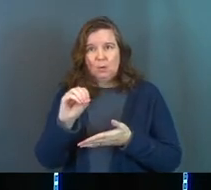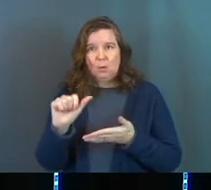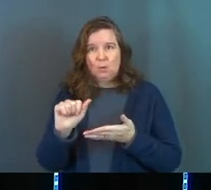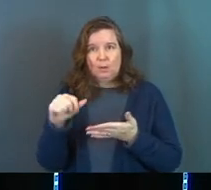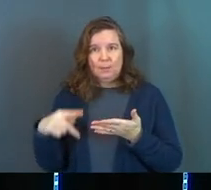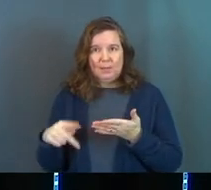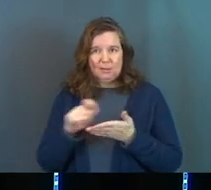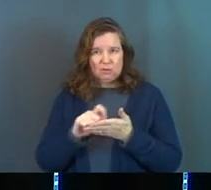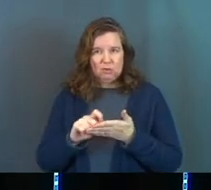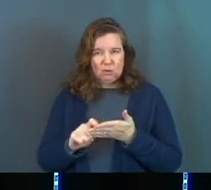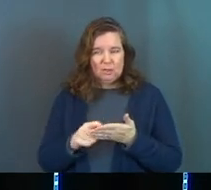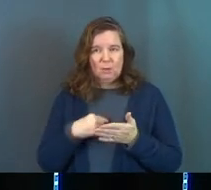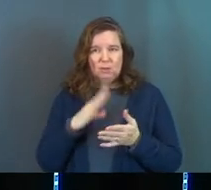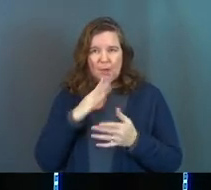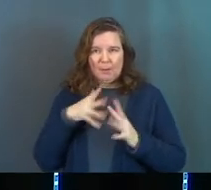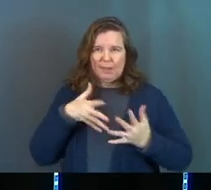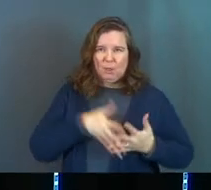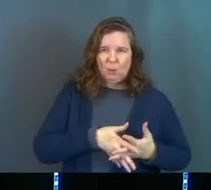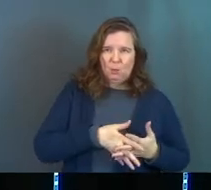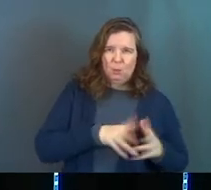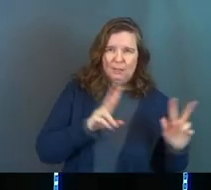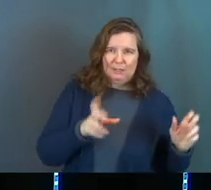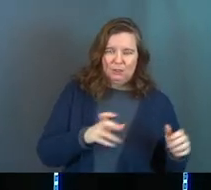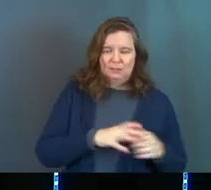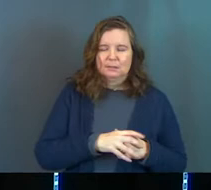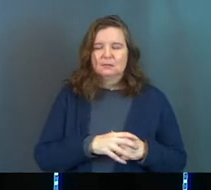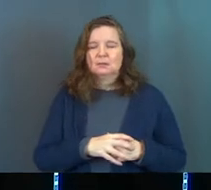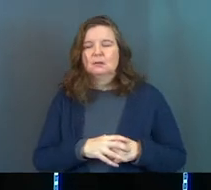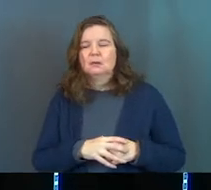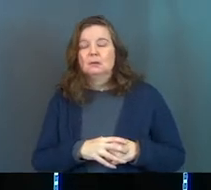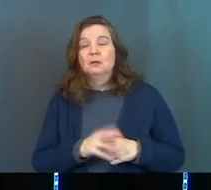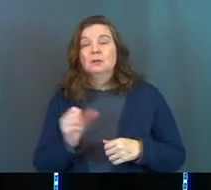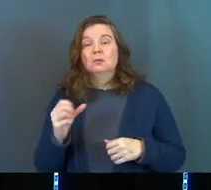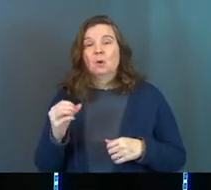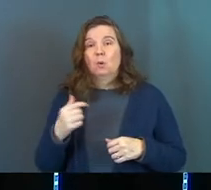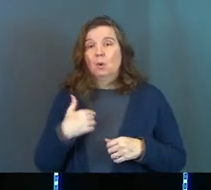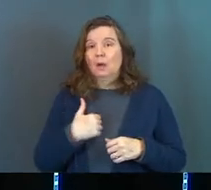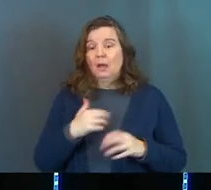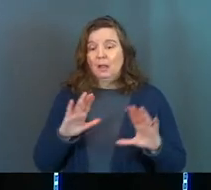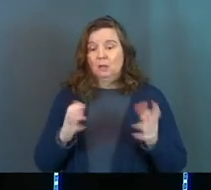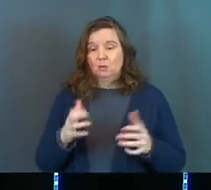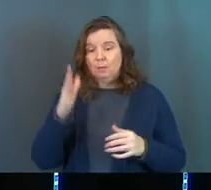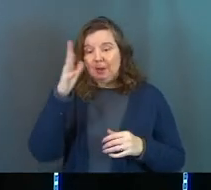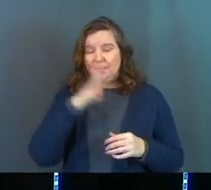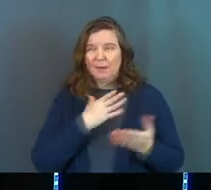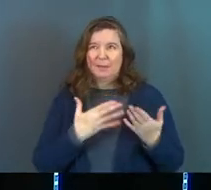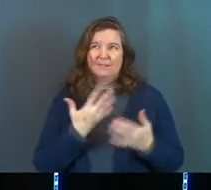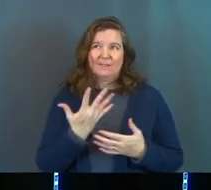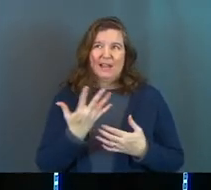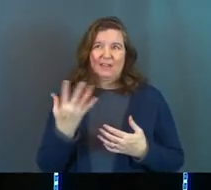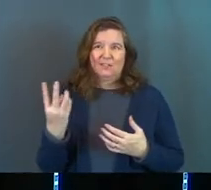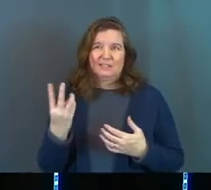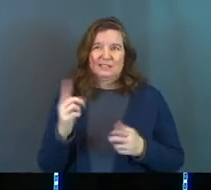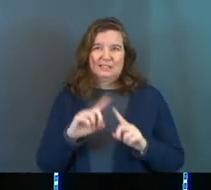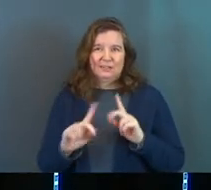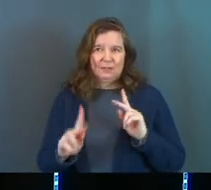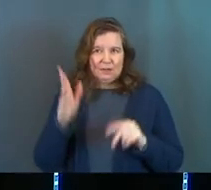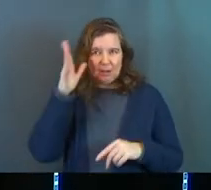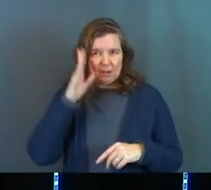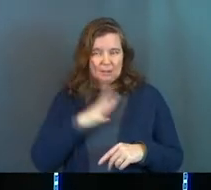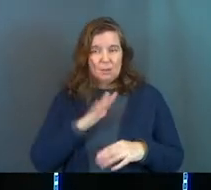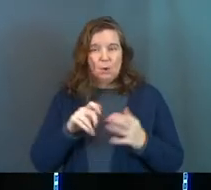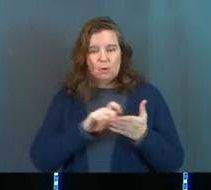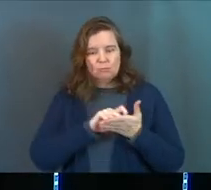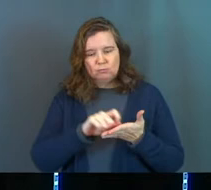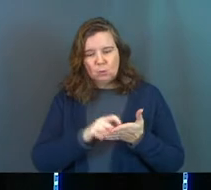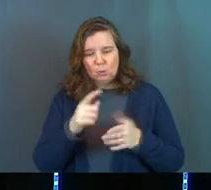in the Rooted series. And so I had this group of men, might have five or six of them, and we were